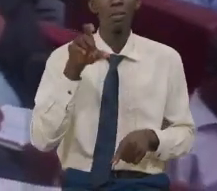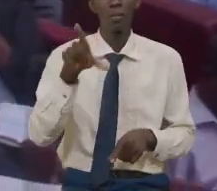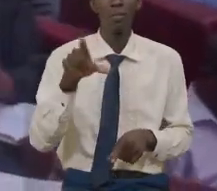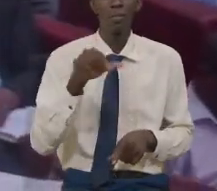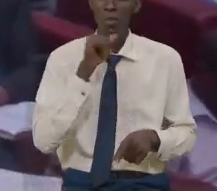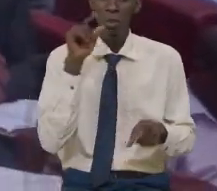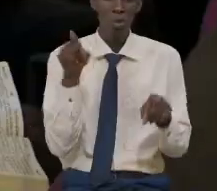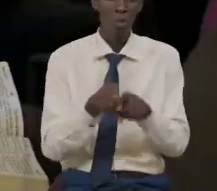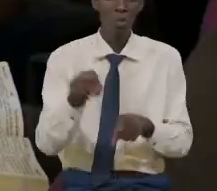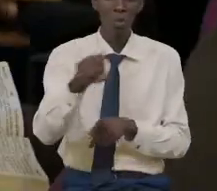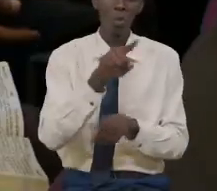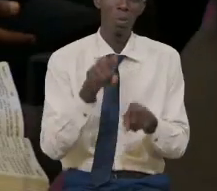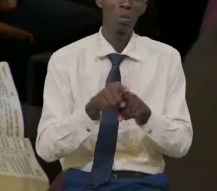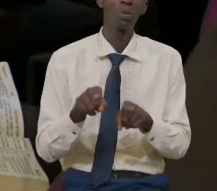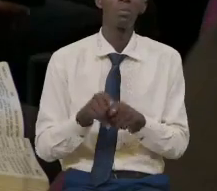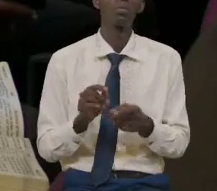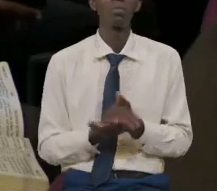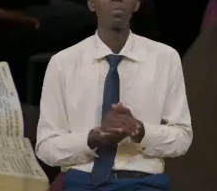not you,